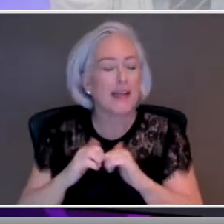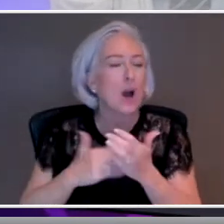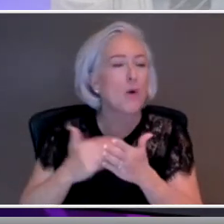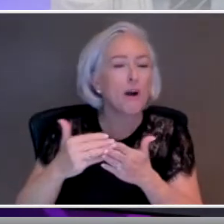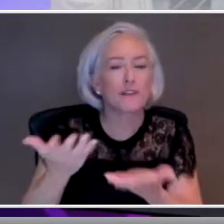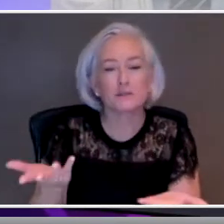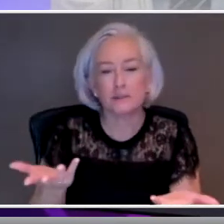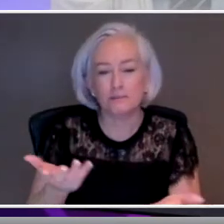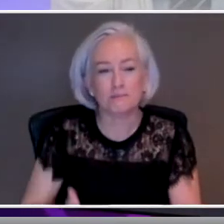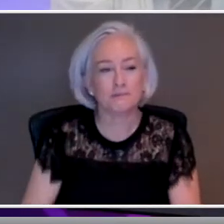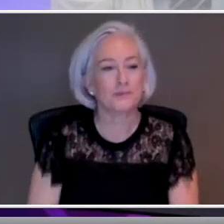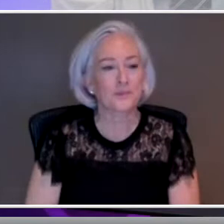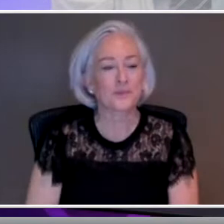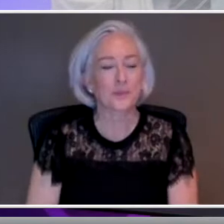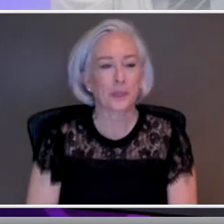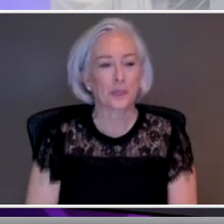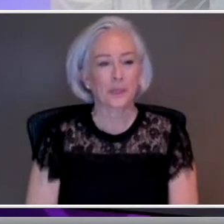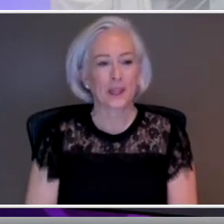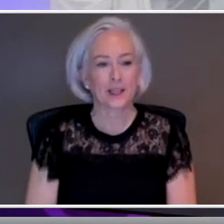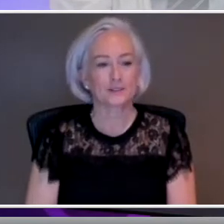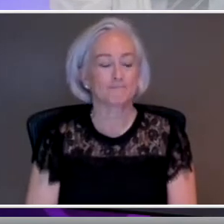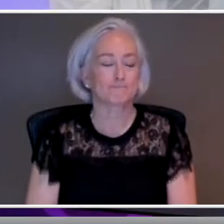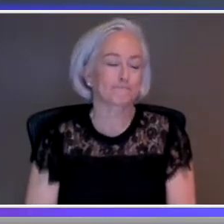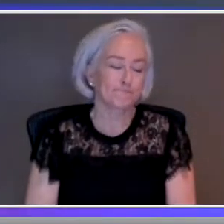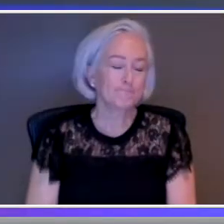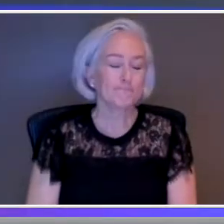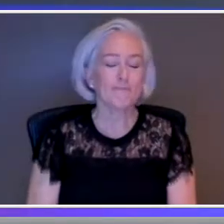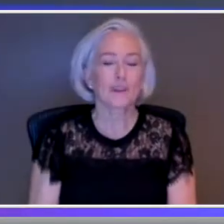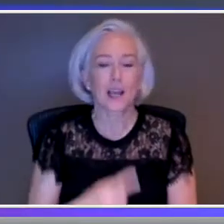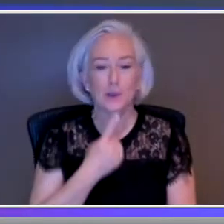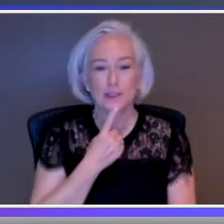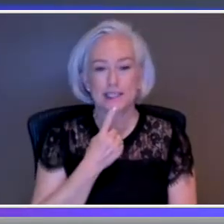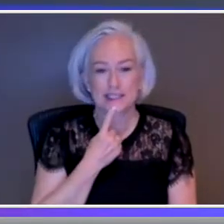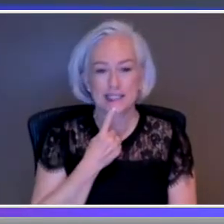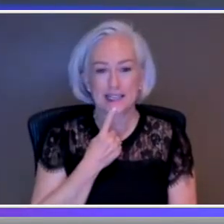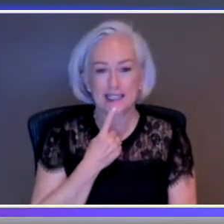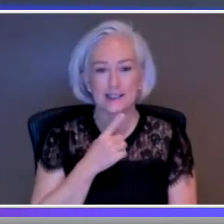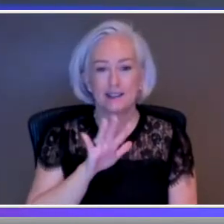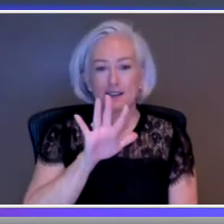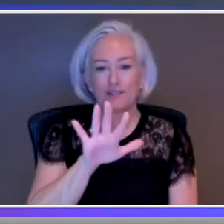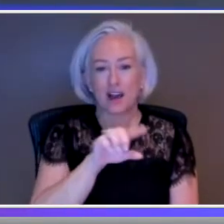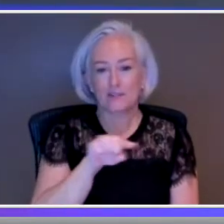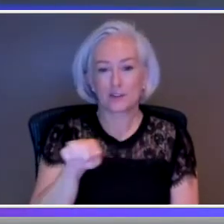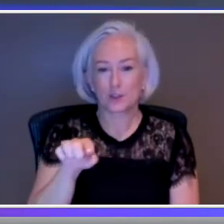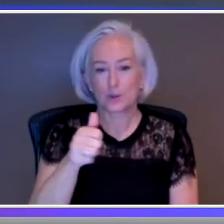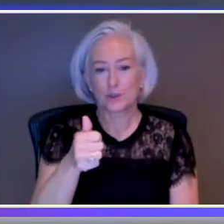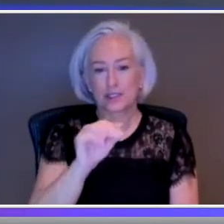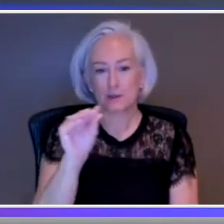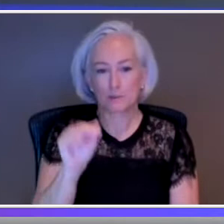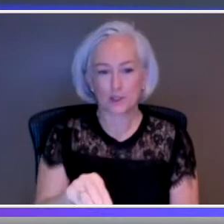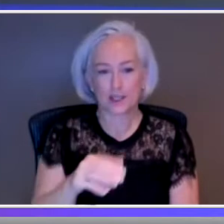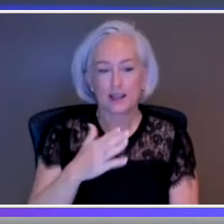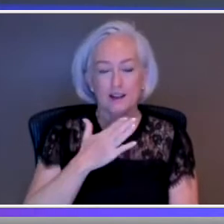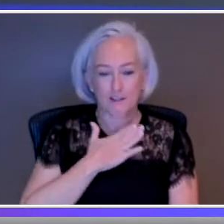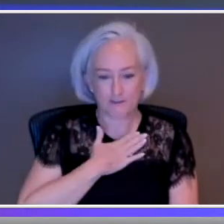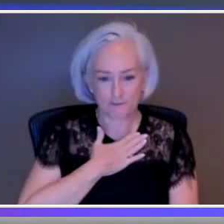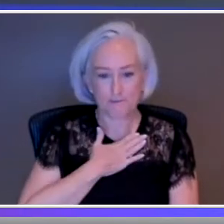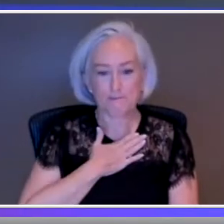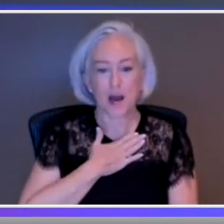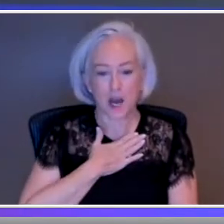when they're referred to you? I would say at this point it's about maybe 5 to 10% of my practice. Okay. I do